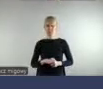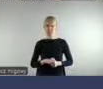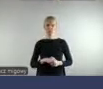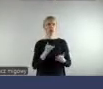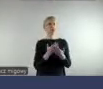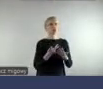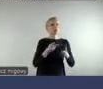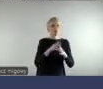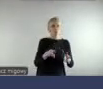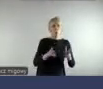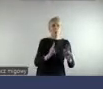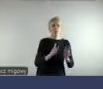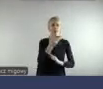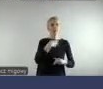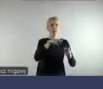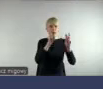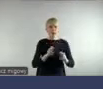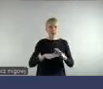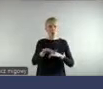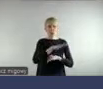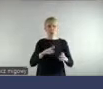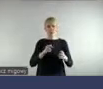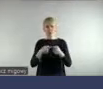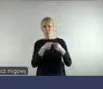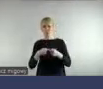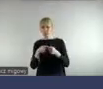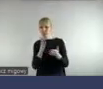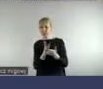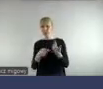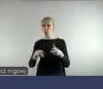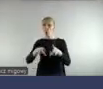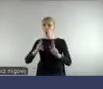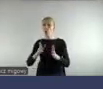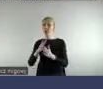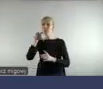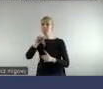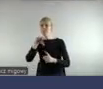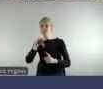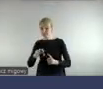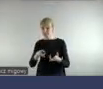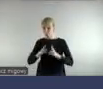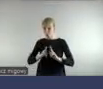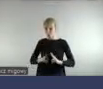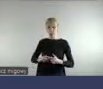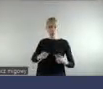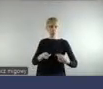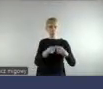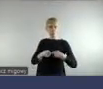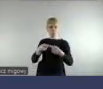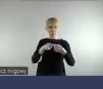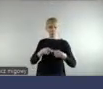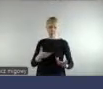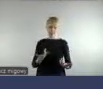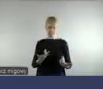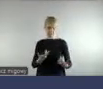an important juridical role in securing just and equal case procedures in several legal areas, also such